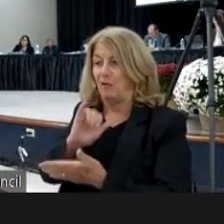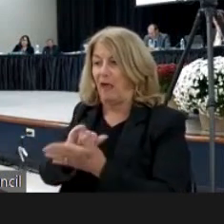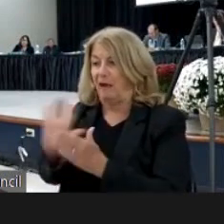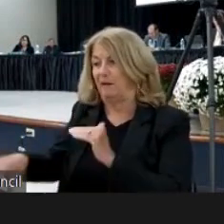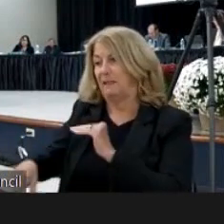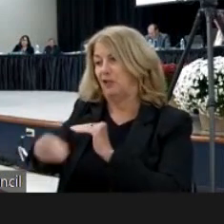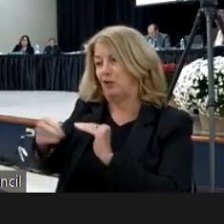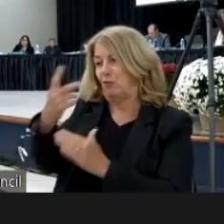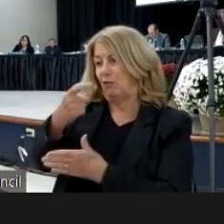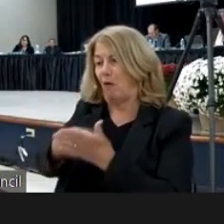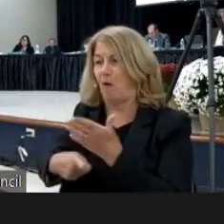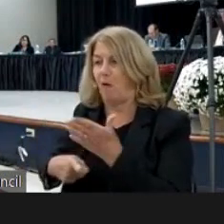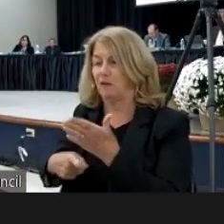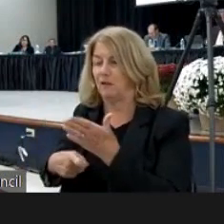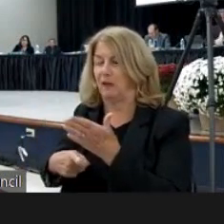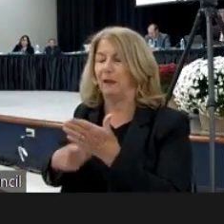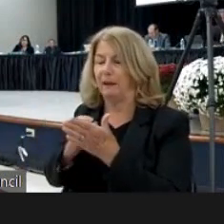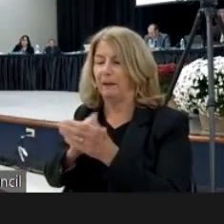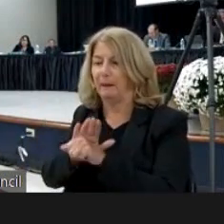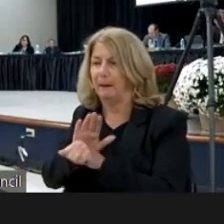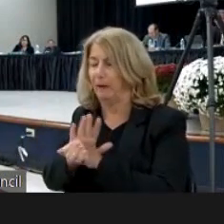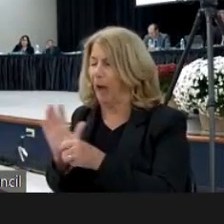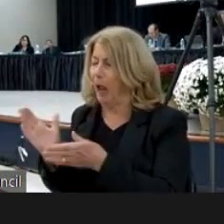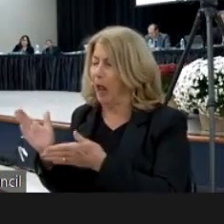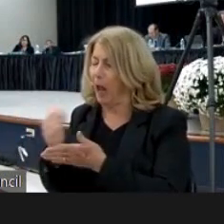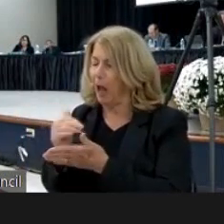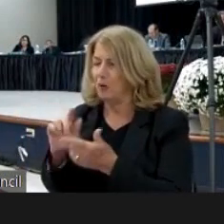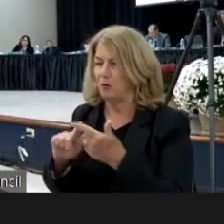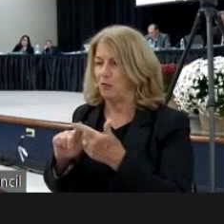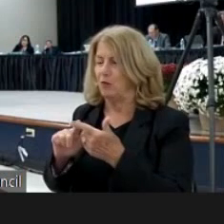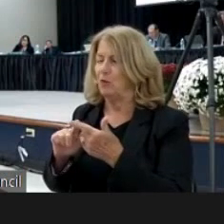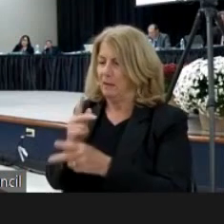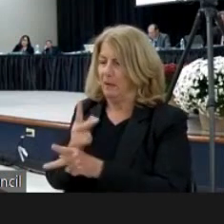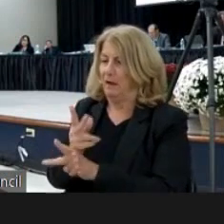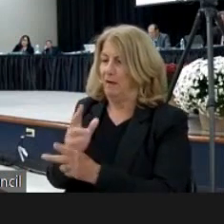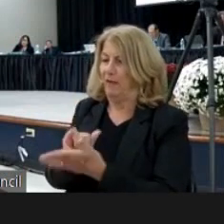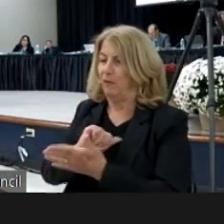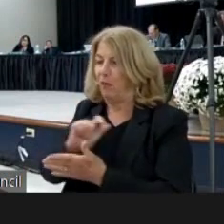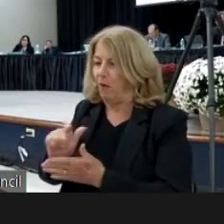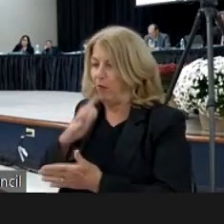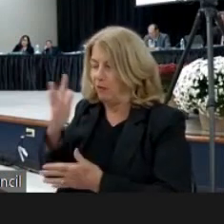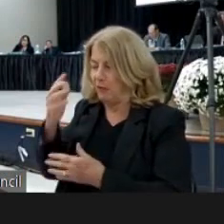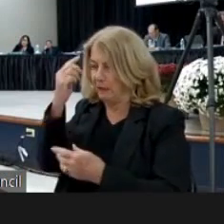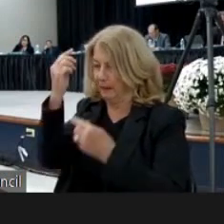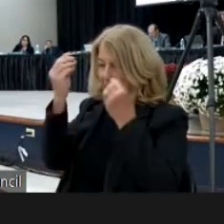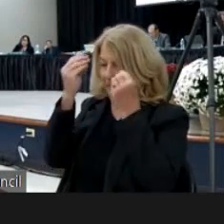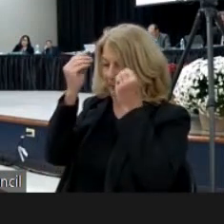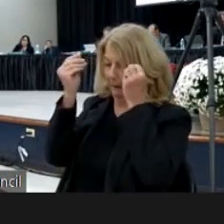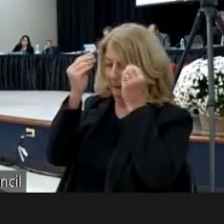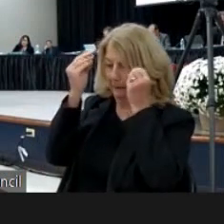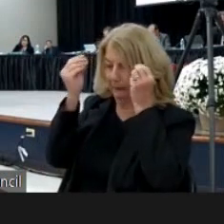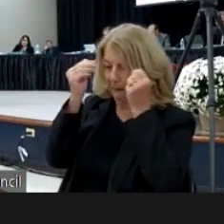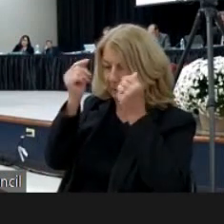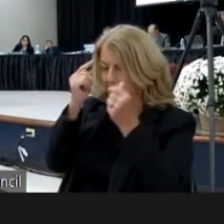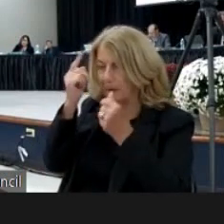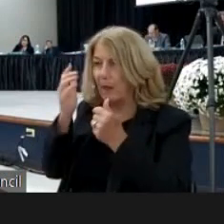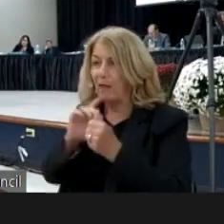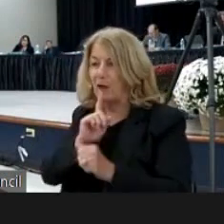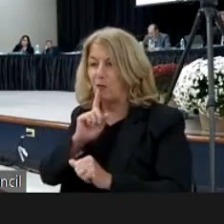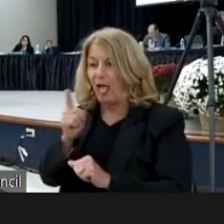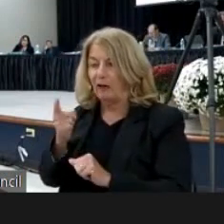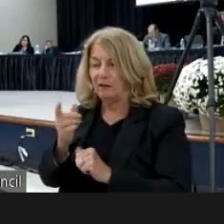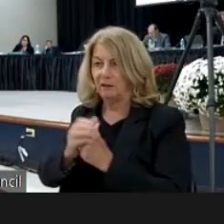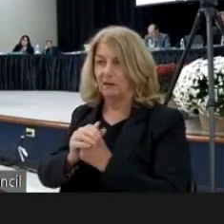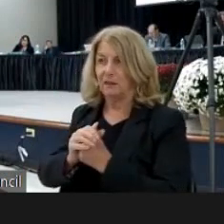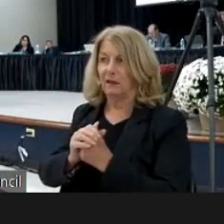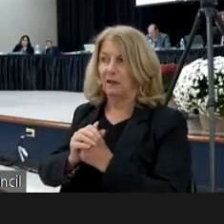have? So all of these things began to go through our minds as we're thinking through this, and there's some realities. You